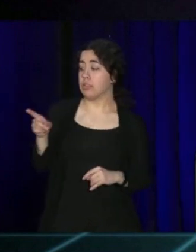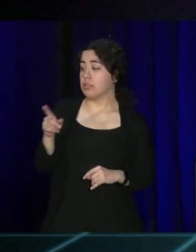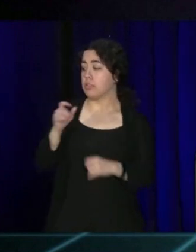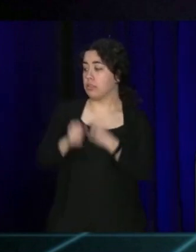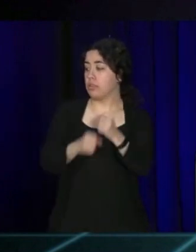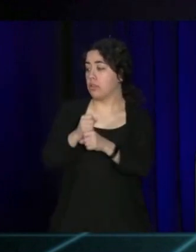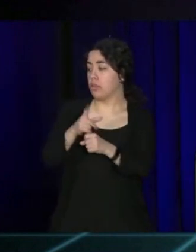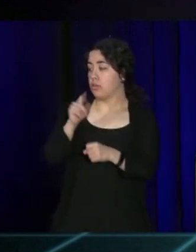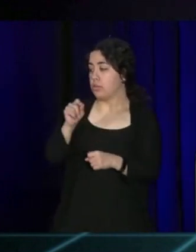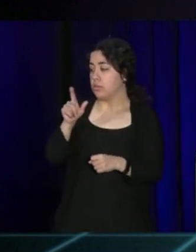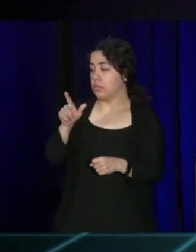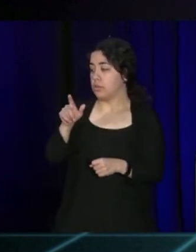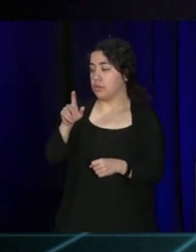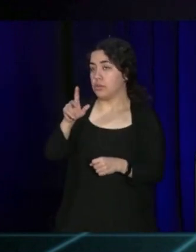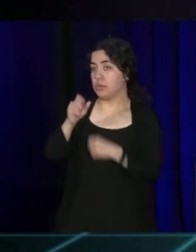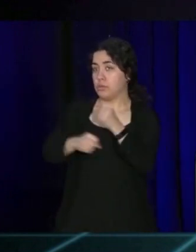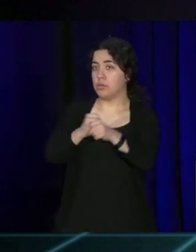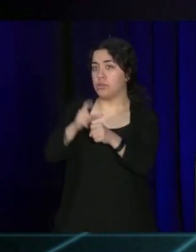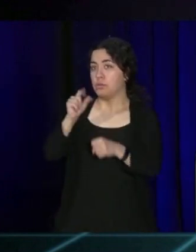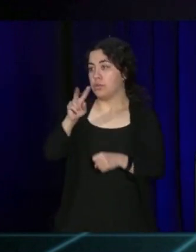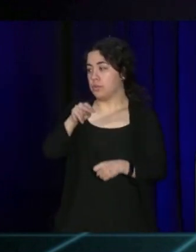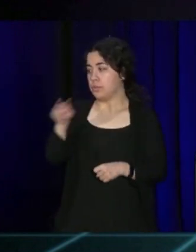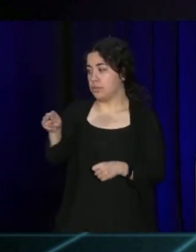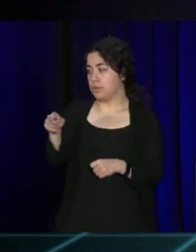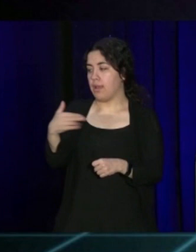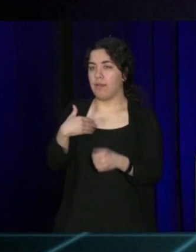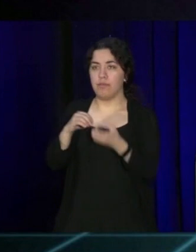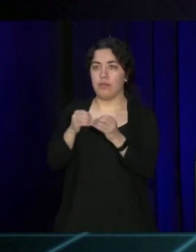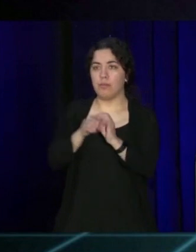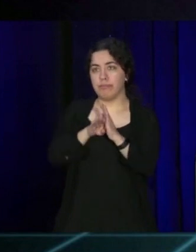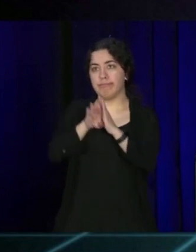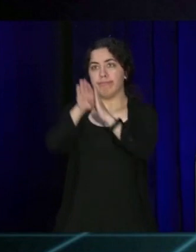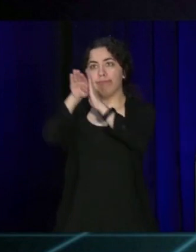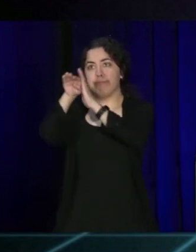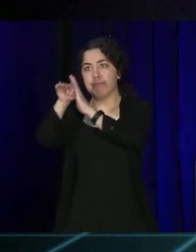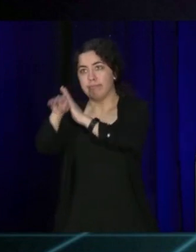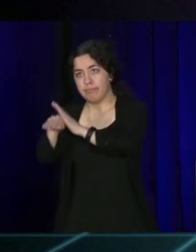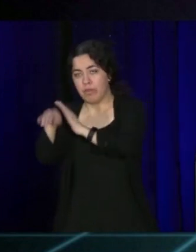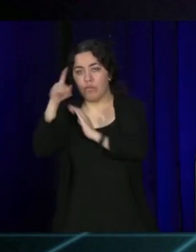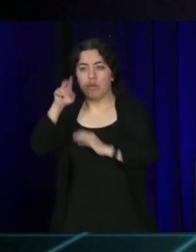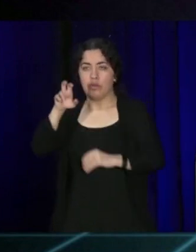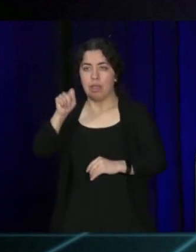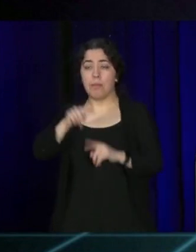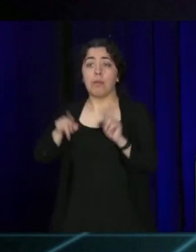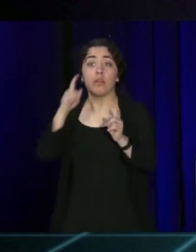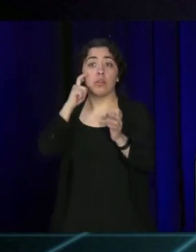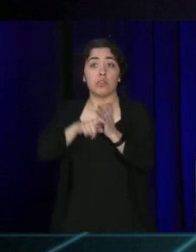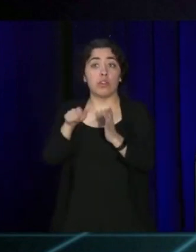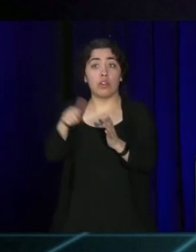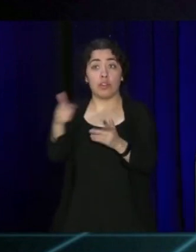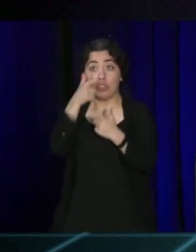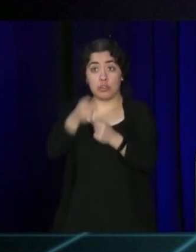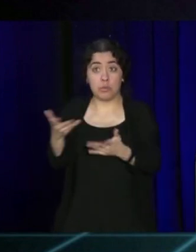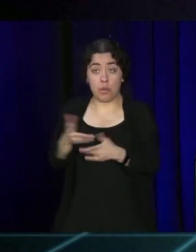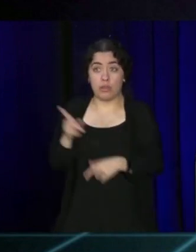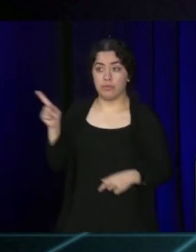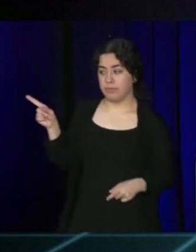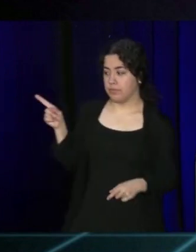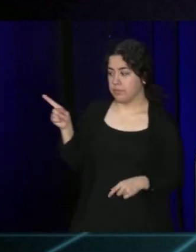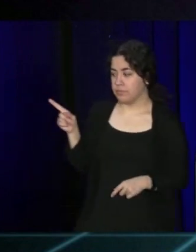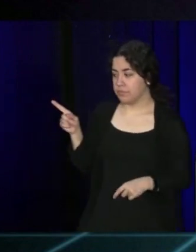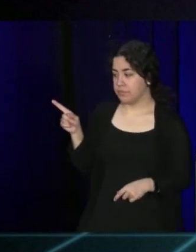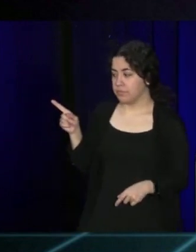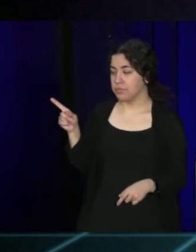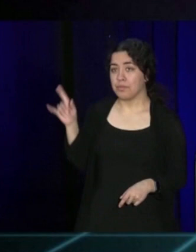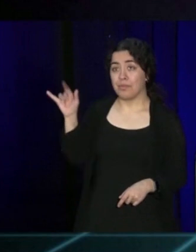where we have the whopping usage numbers of React. But another thing that is also interesting is this. This is